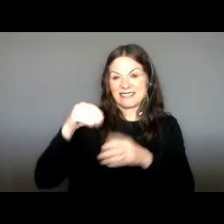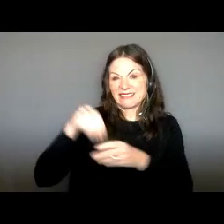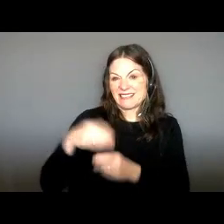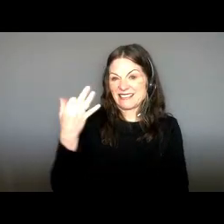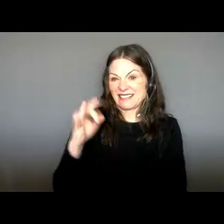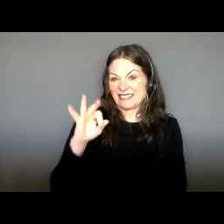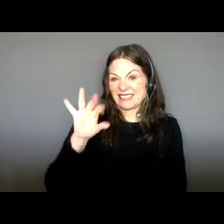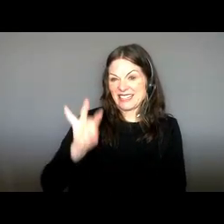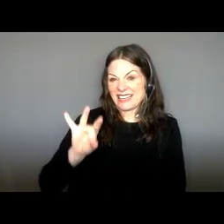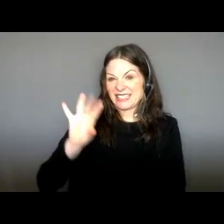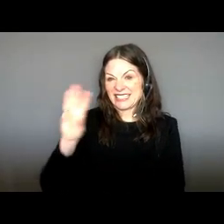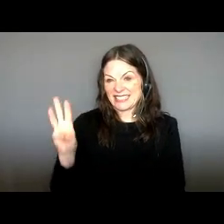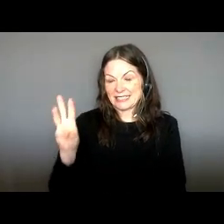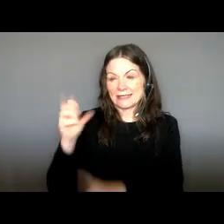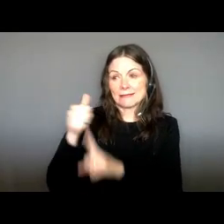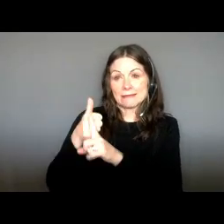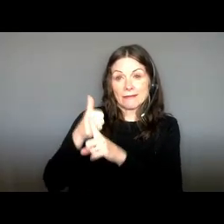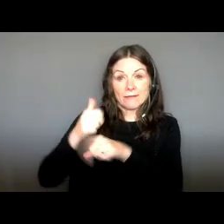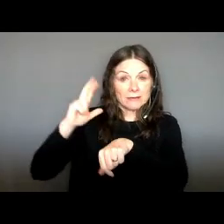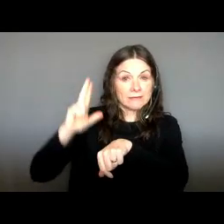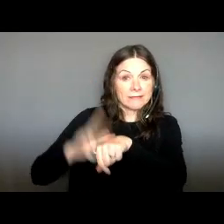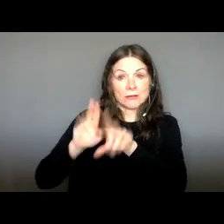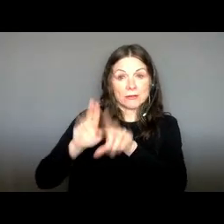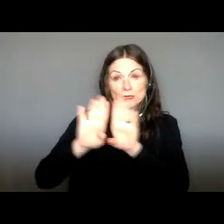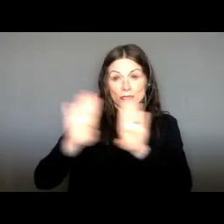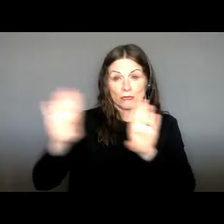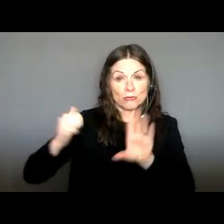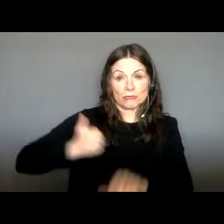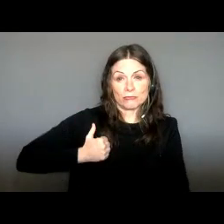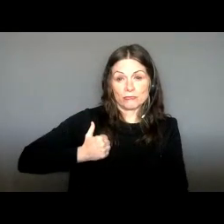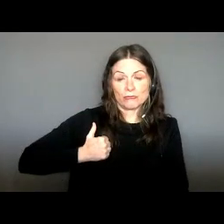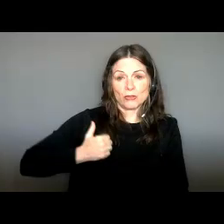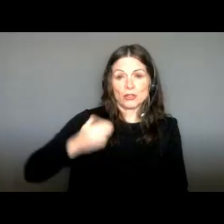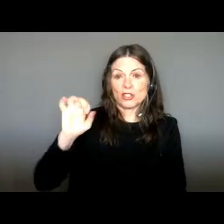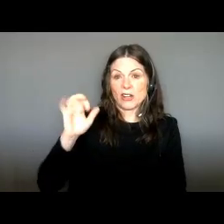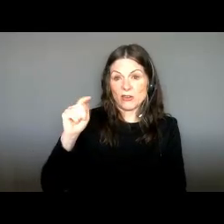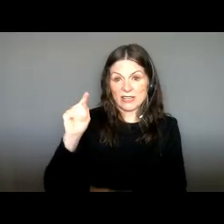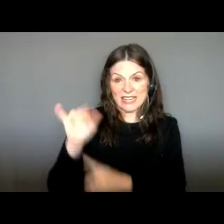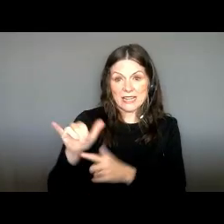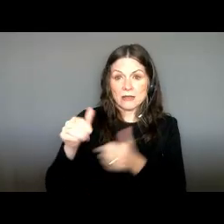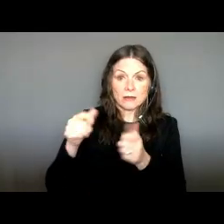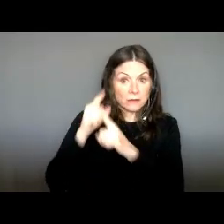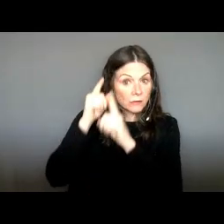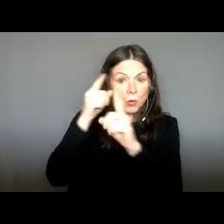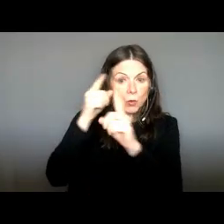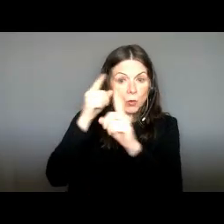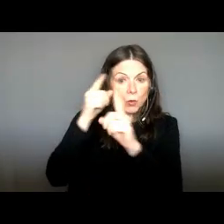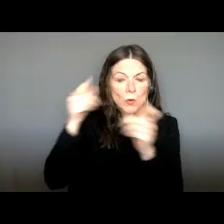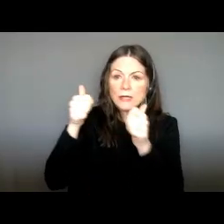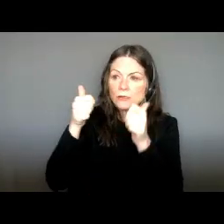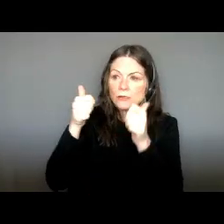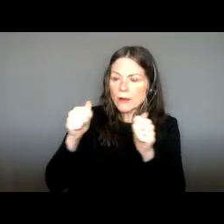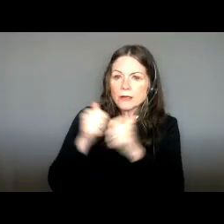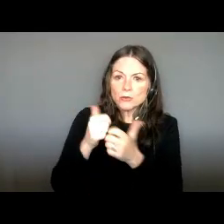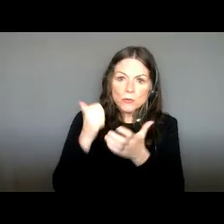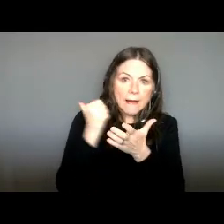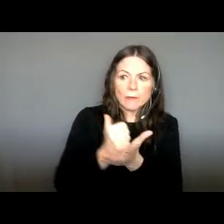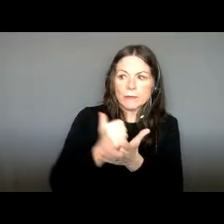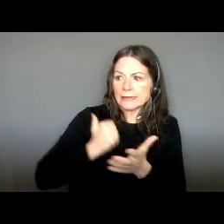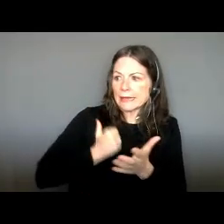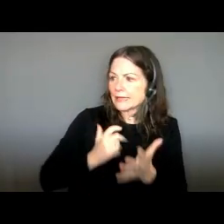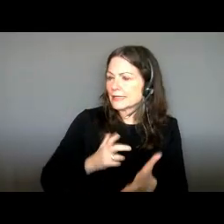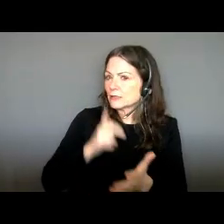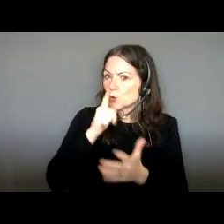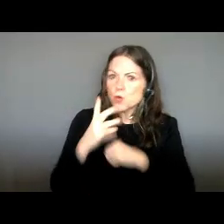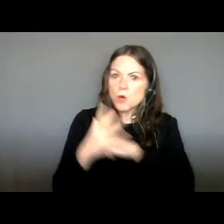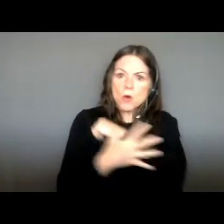national charity dedicated to expanding economic opportunity for Canadians living in poverty through program